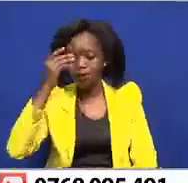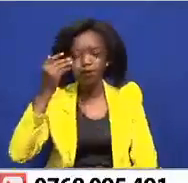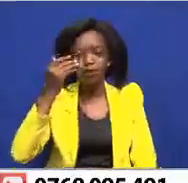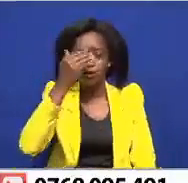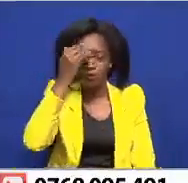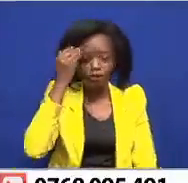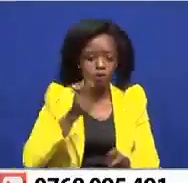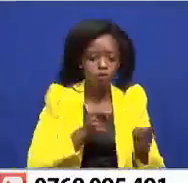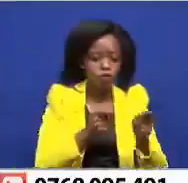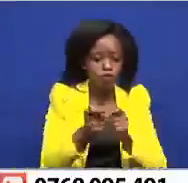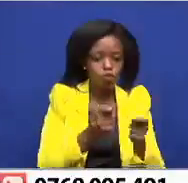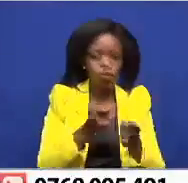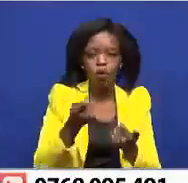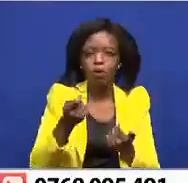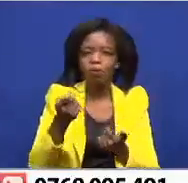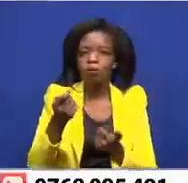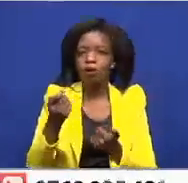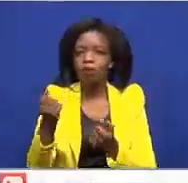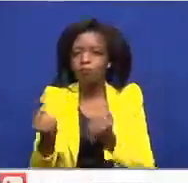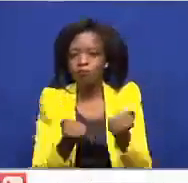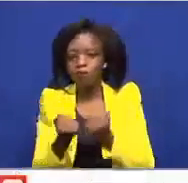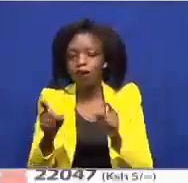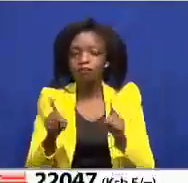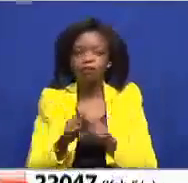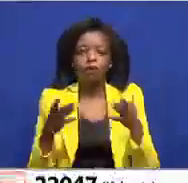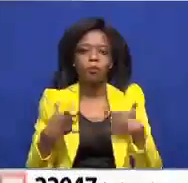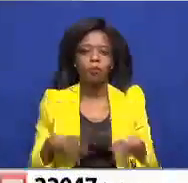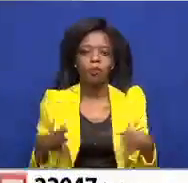the traffic and the pedestrians.